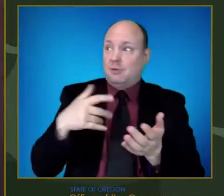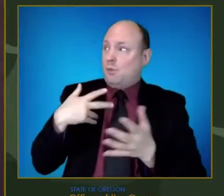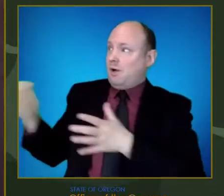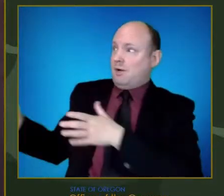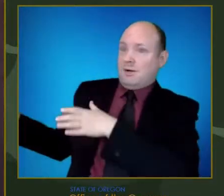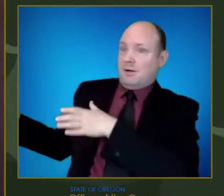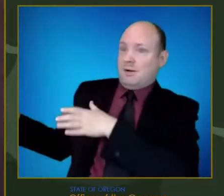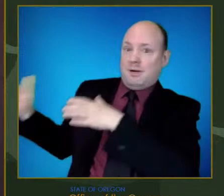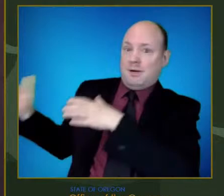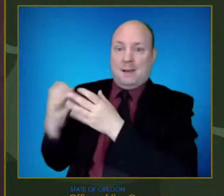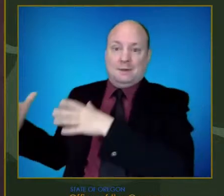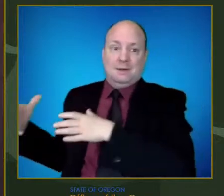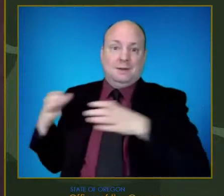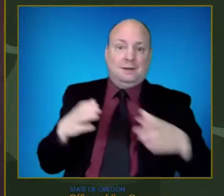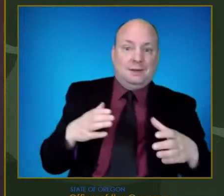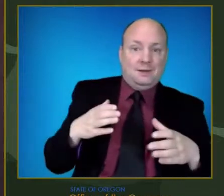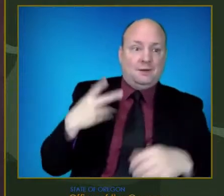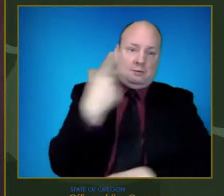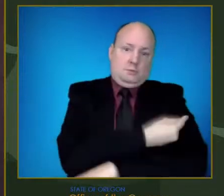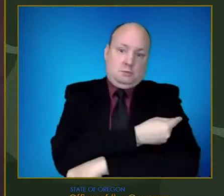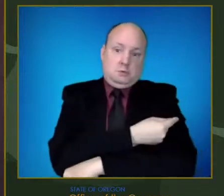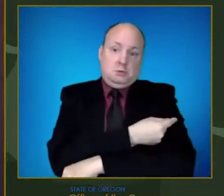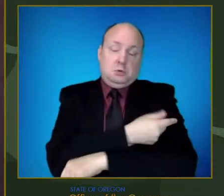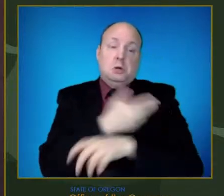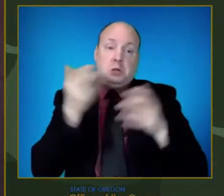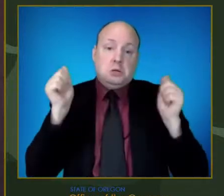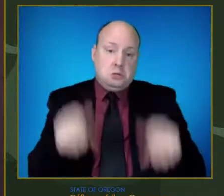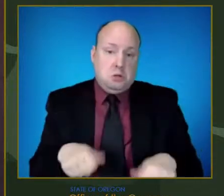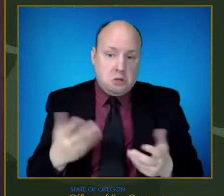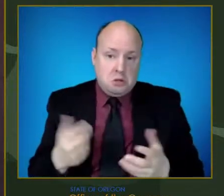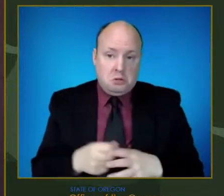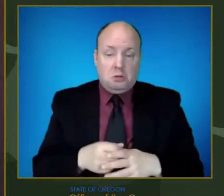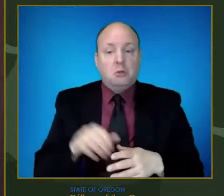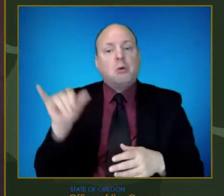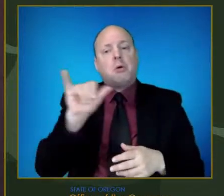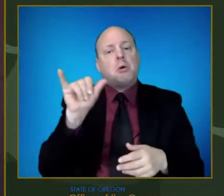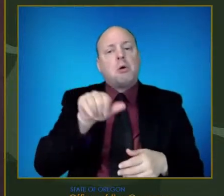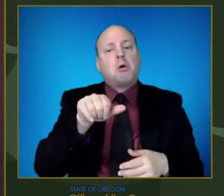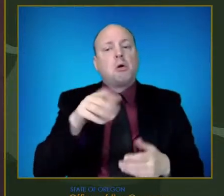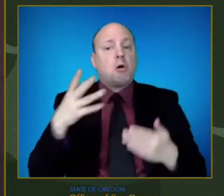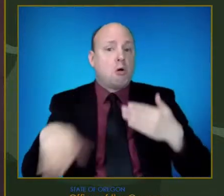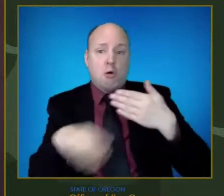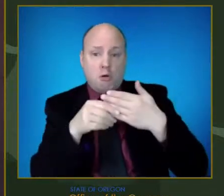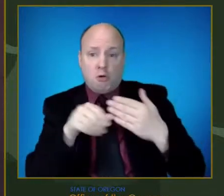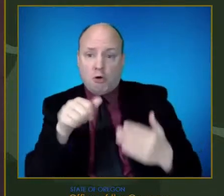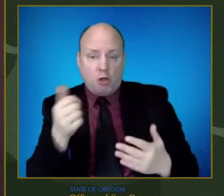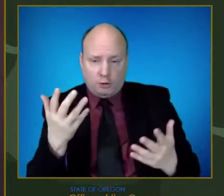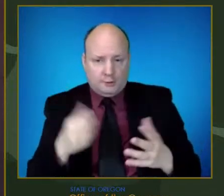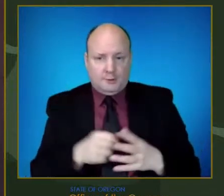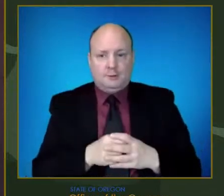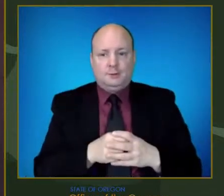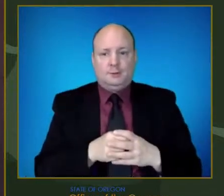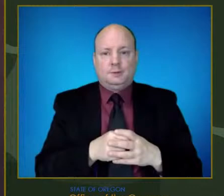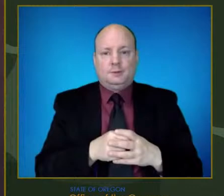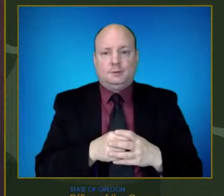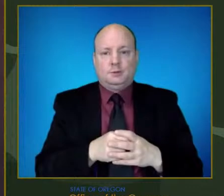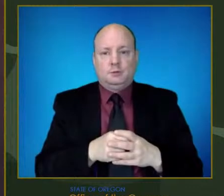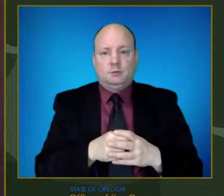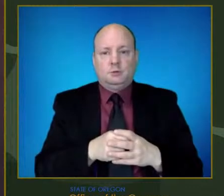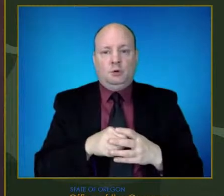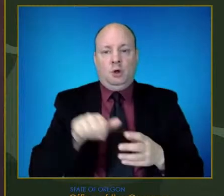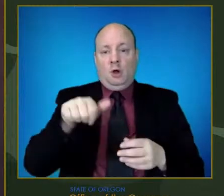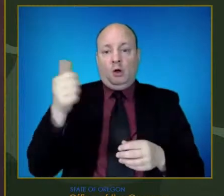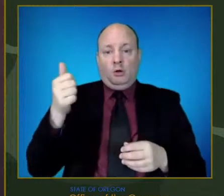Also, effective immediately, we're expanding our criteria of underlying health conditions to meet the